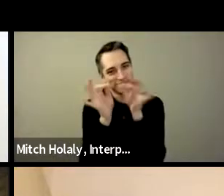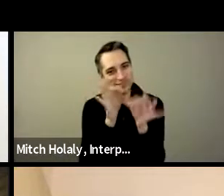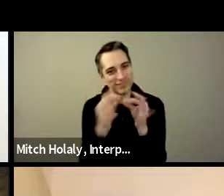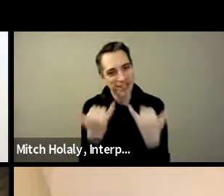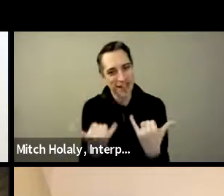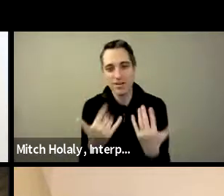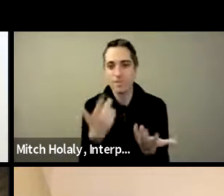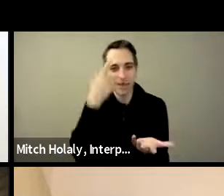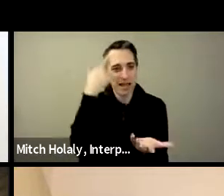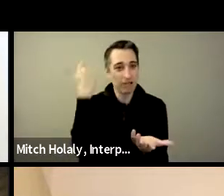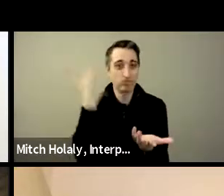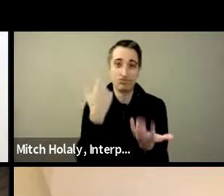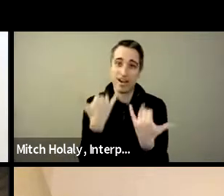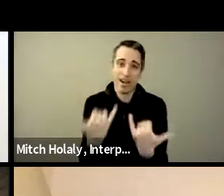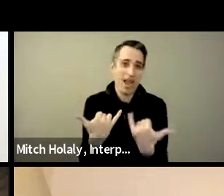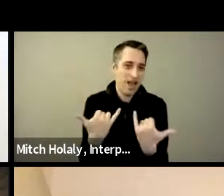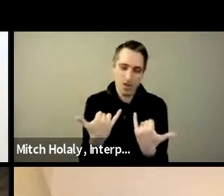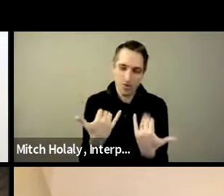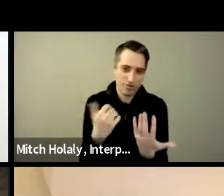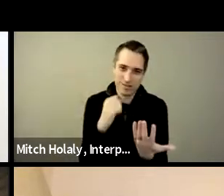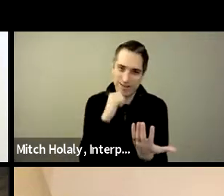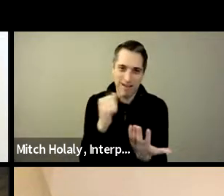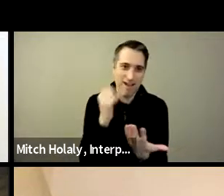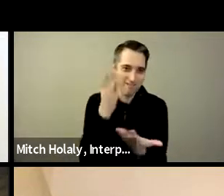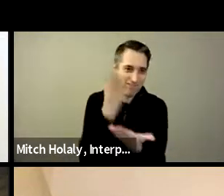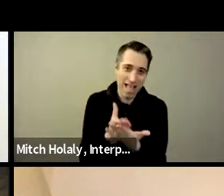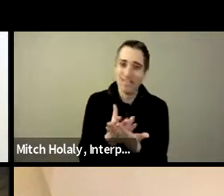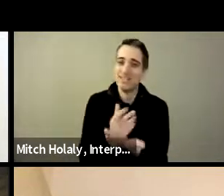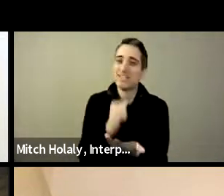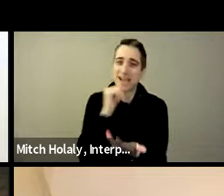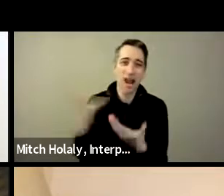not legitimate and valid and not inclusive.